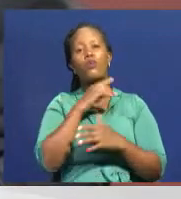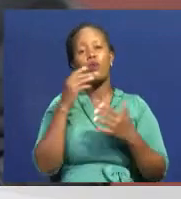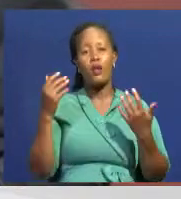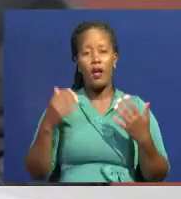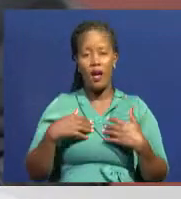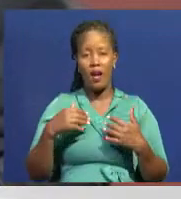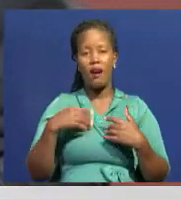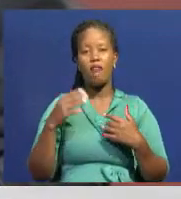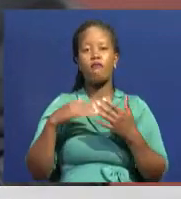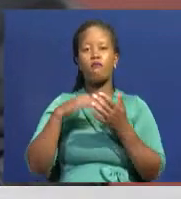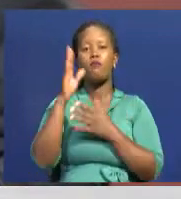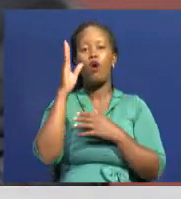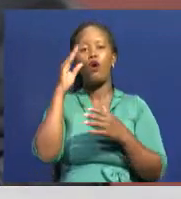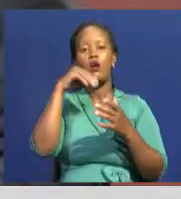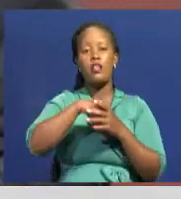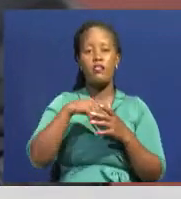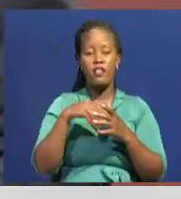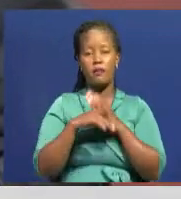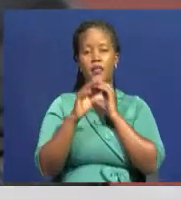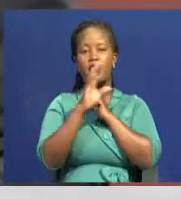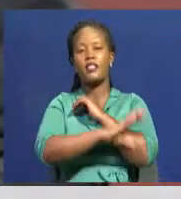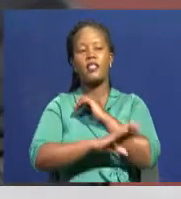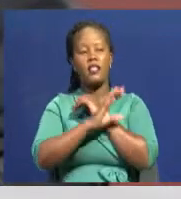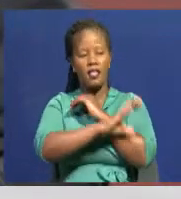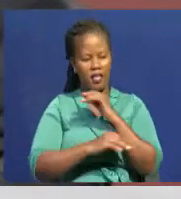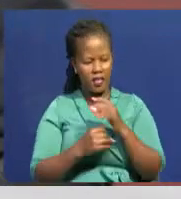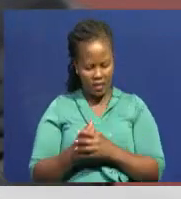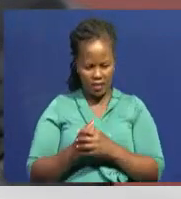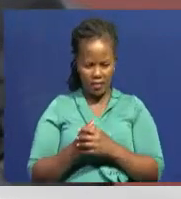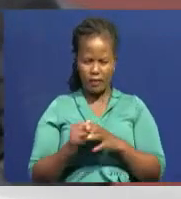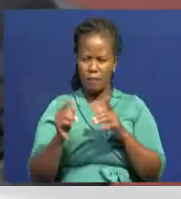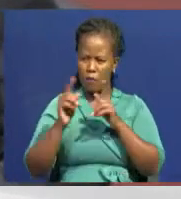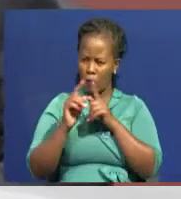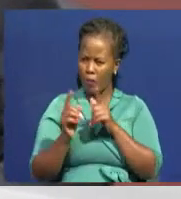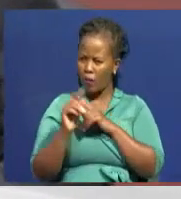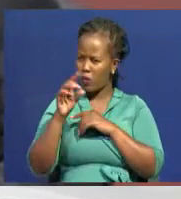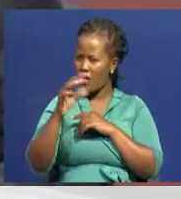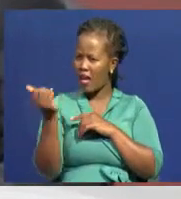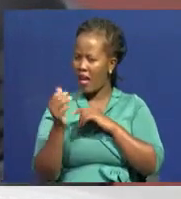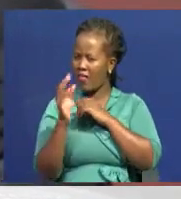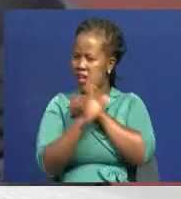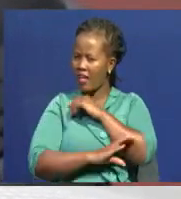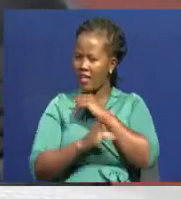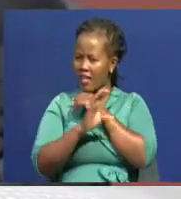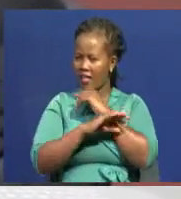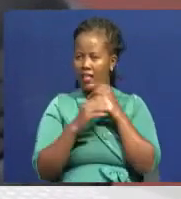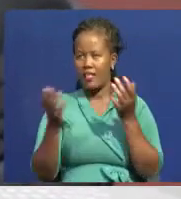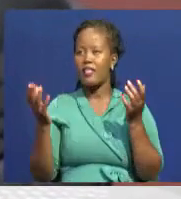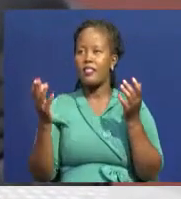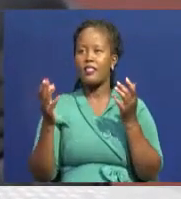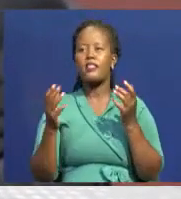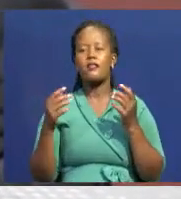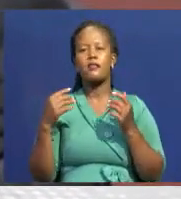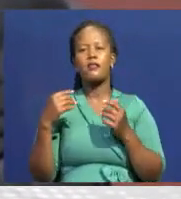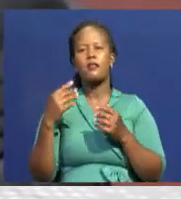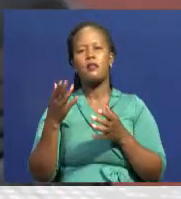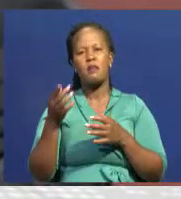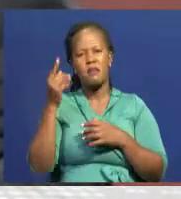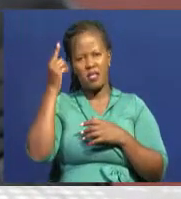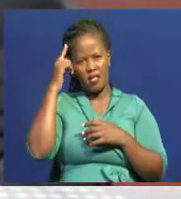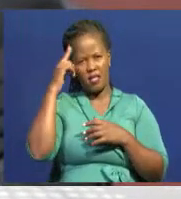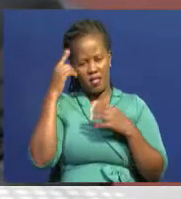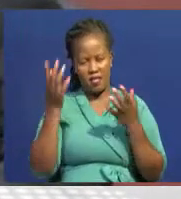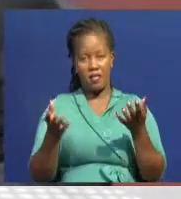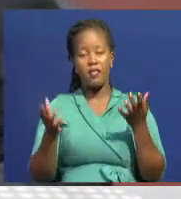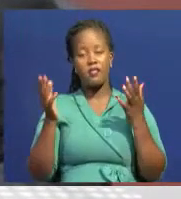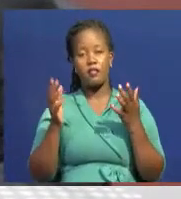that and have more investments in the country. Comparatively to other countries, surrounding countries, I think it's a matter of